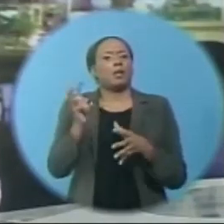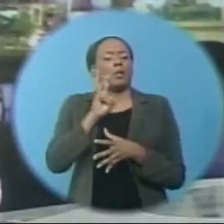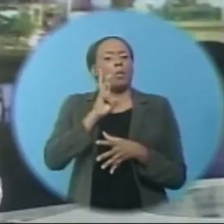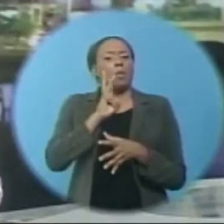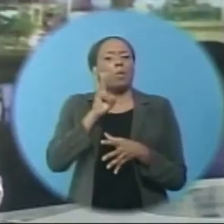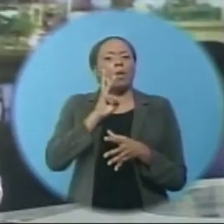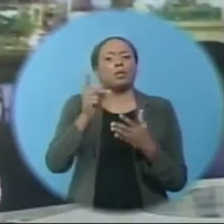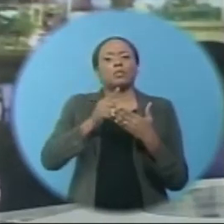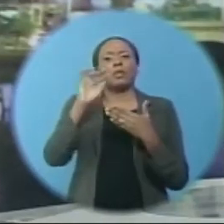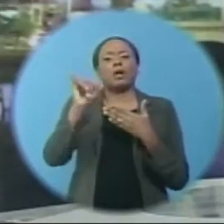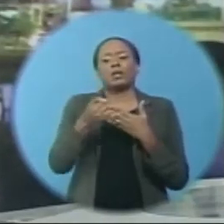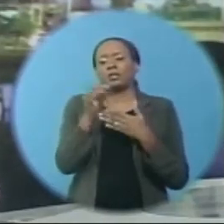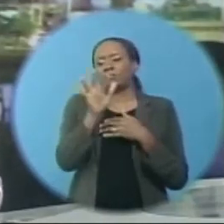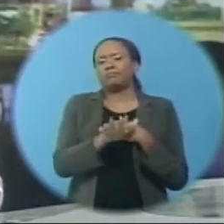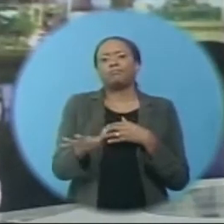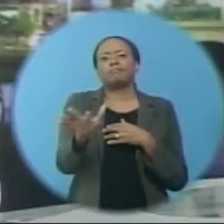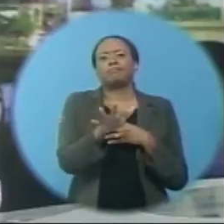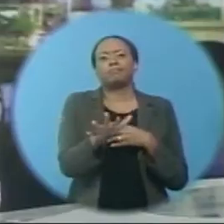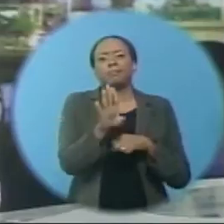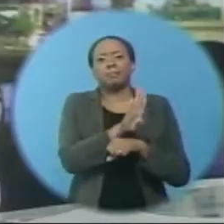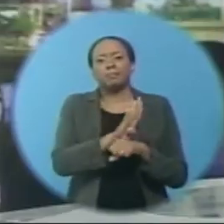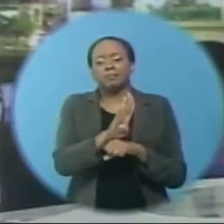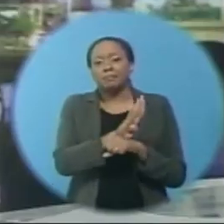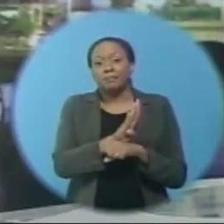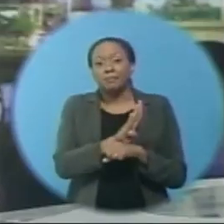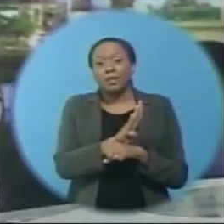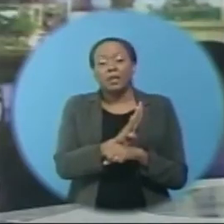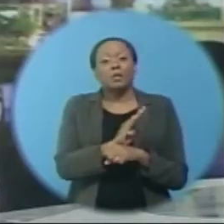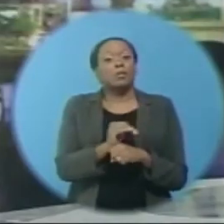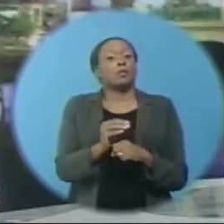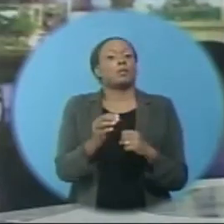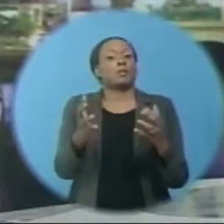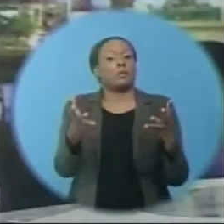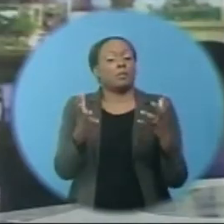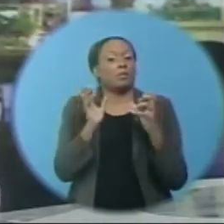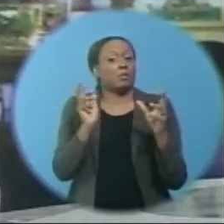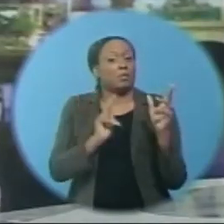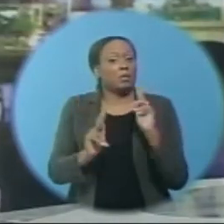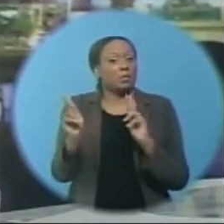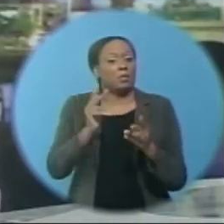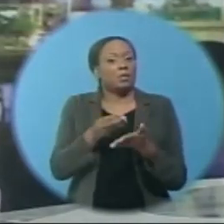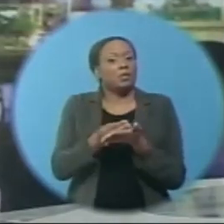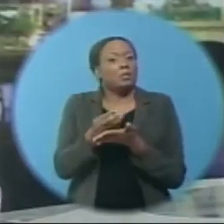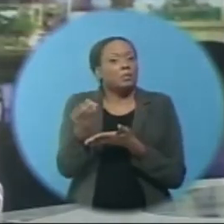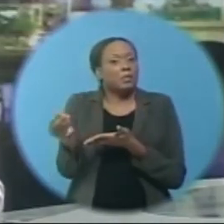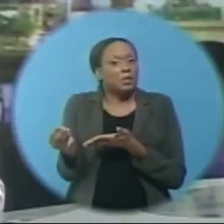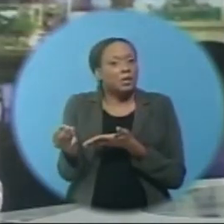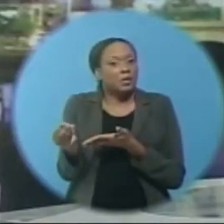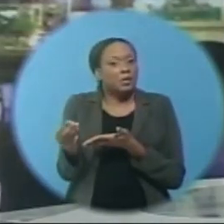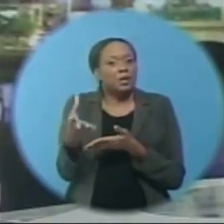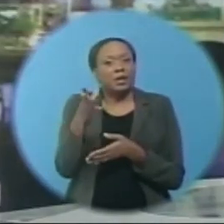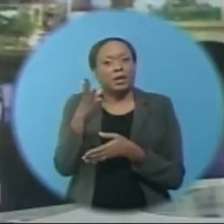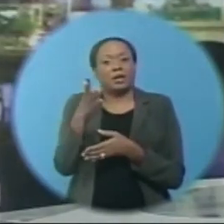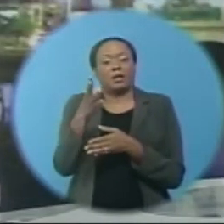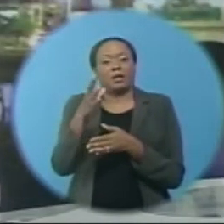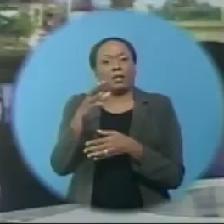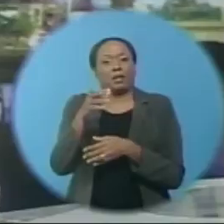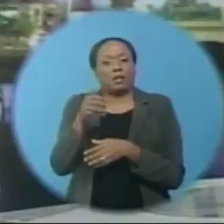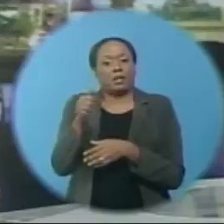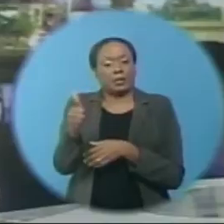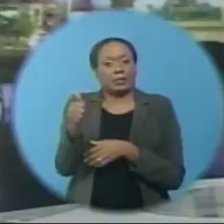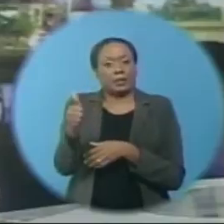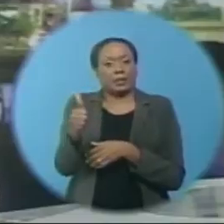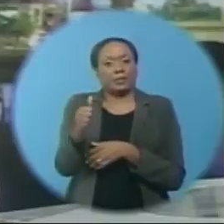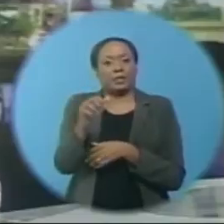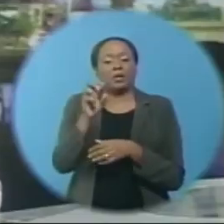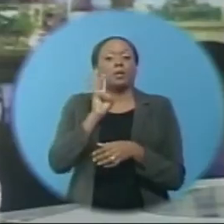projects slated in the coming months, there's yet another appeal for homeowners to invest in a personal tank. While not going into detail about